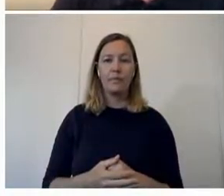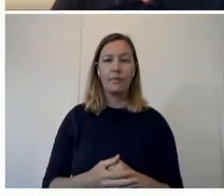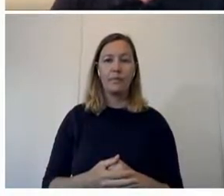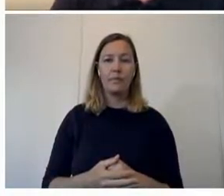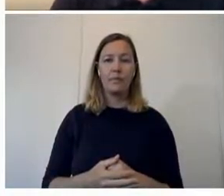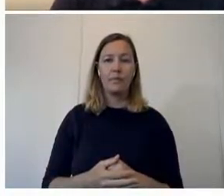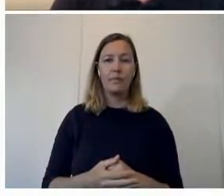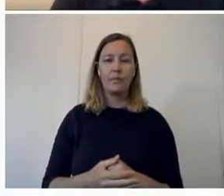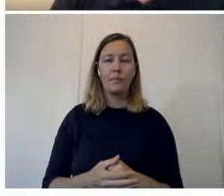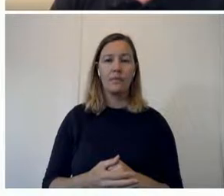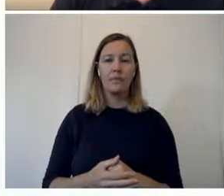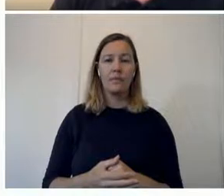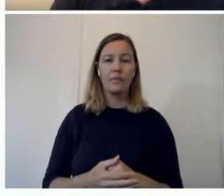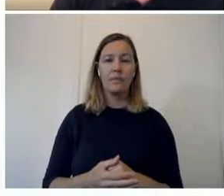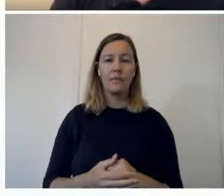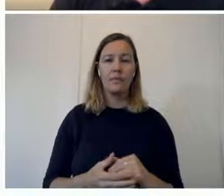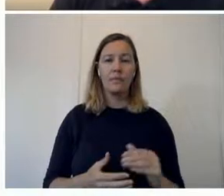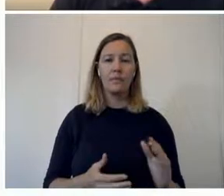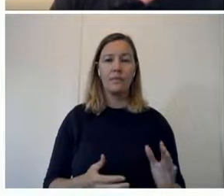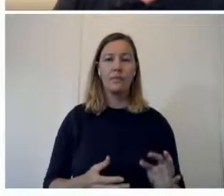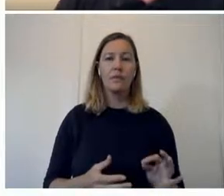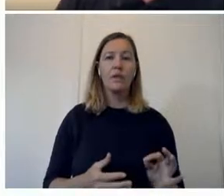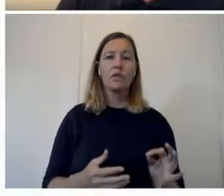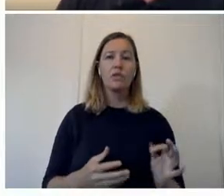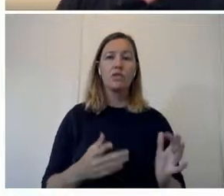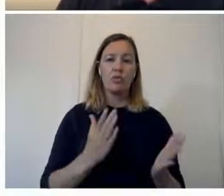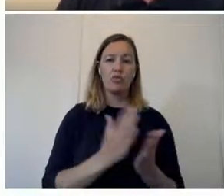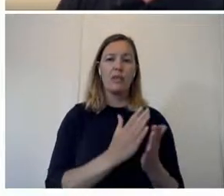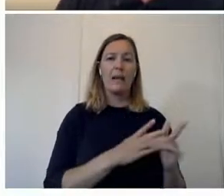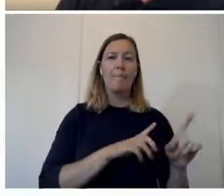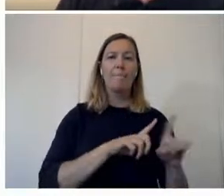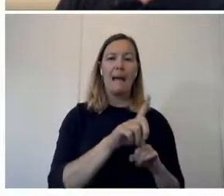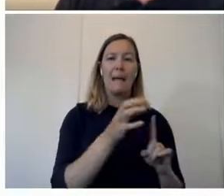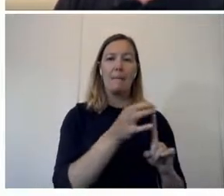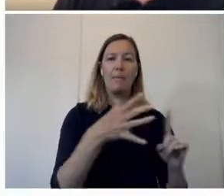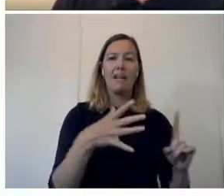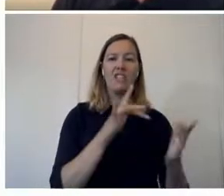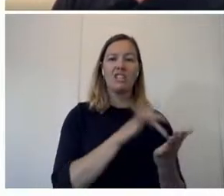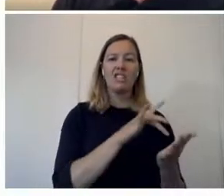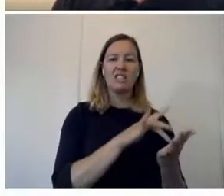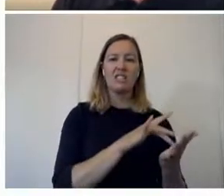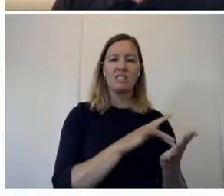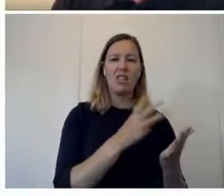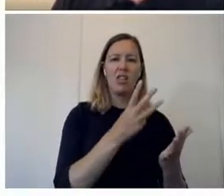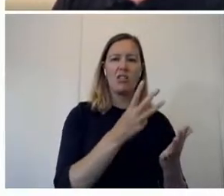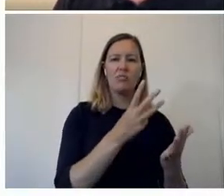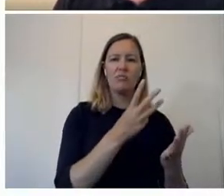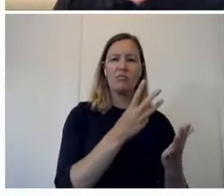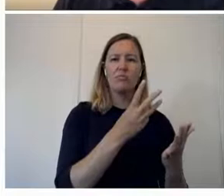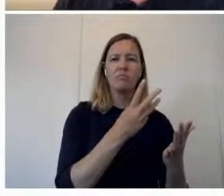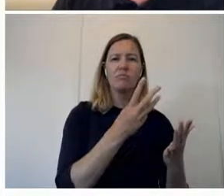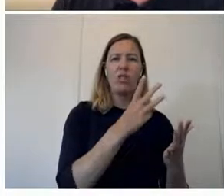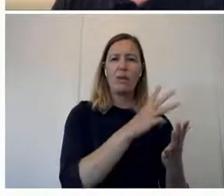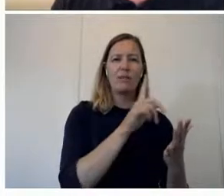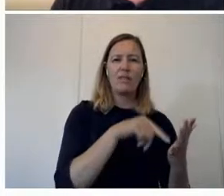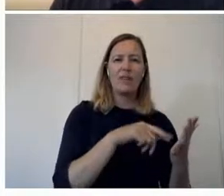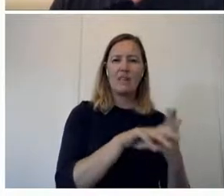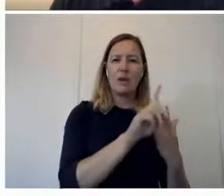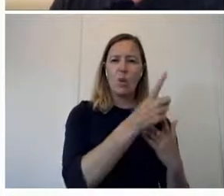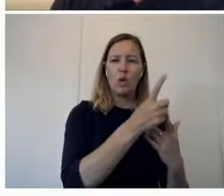it's really just in the main population centres. I think it's like 350,000 in Auckland, 110,000 in